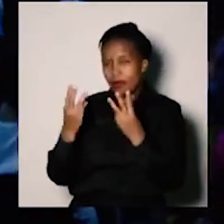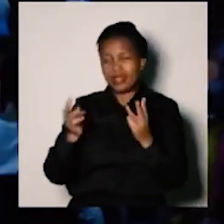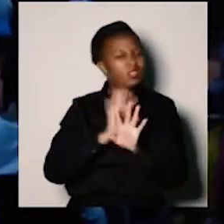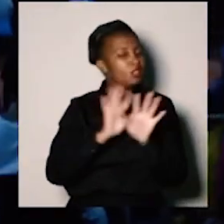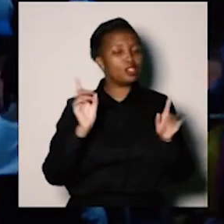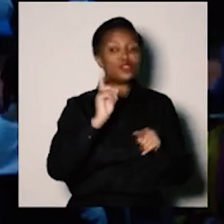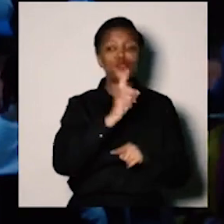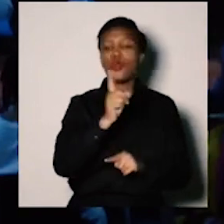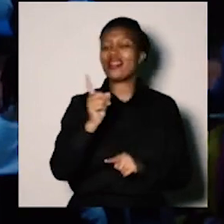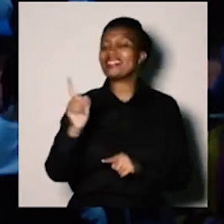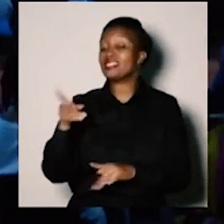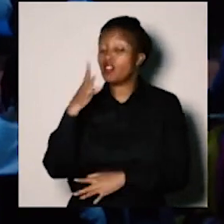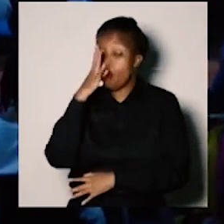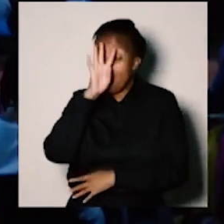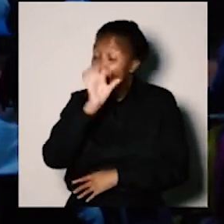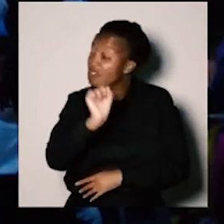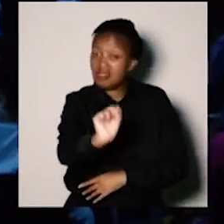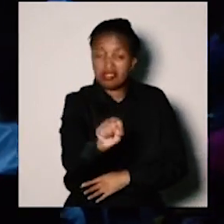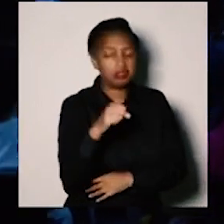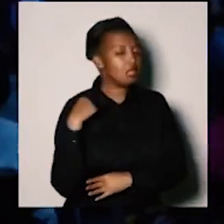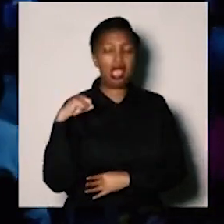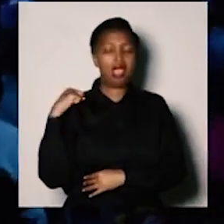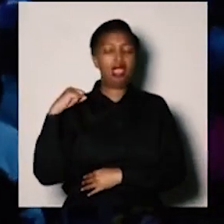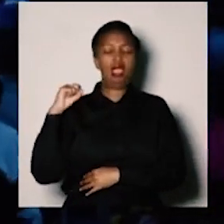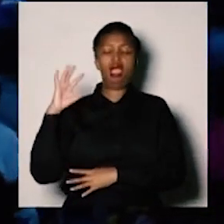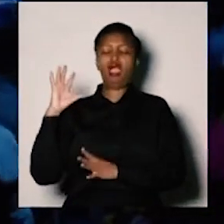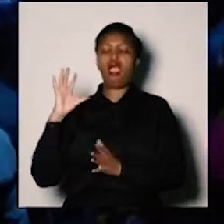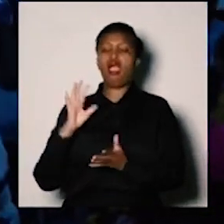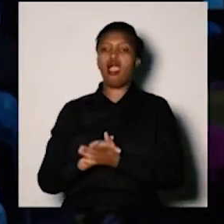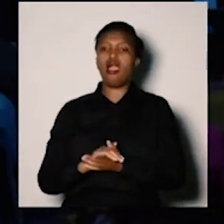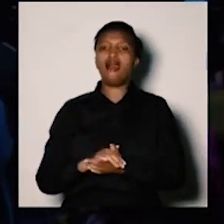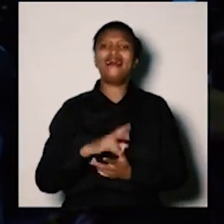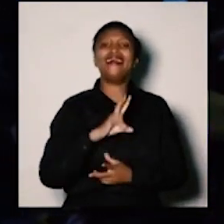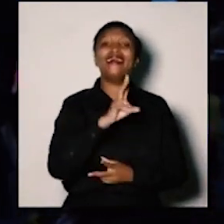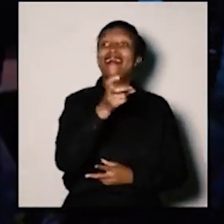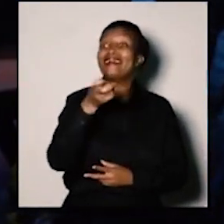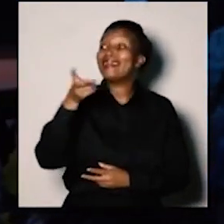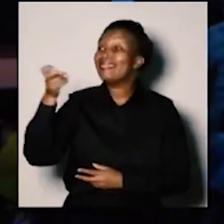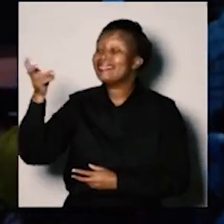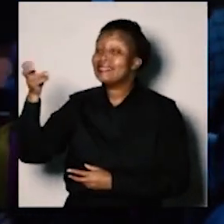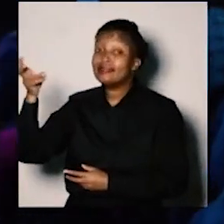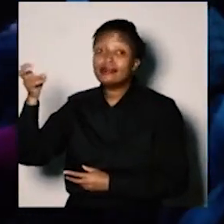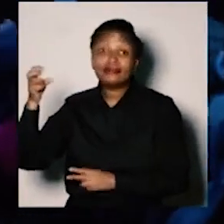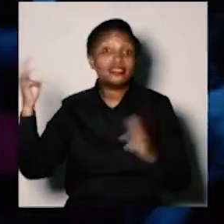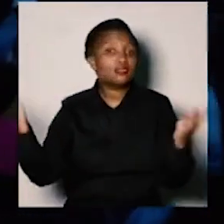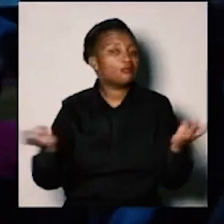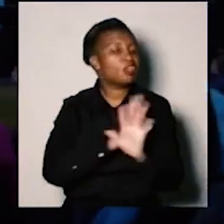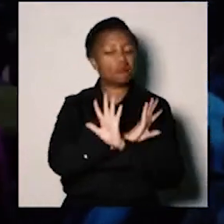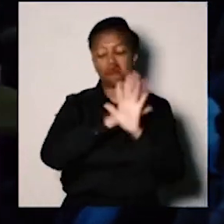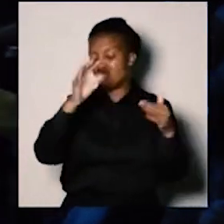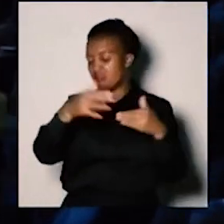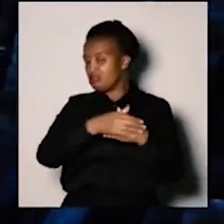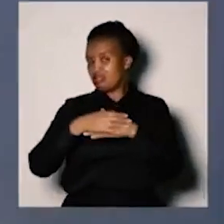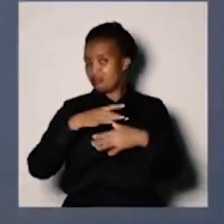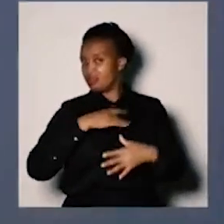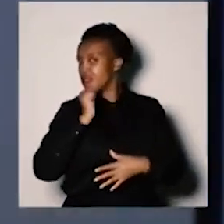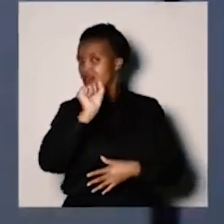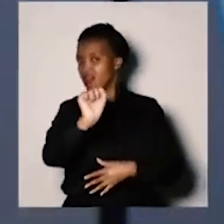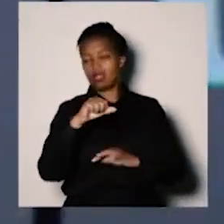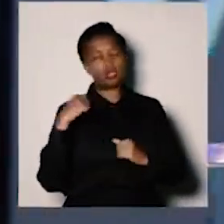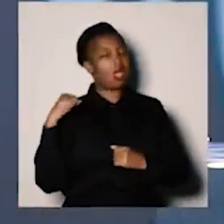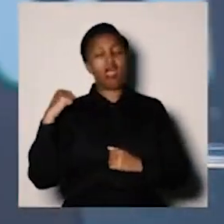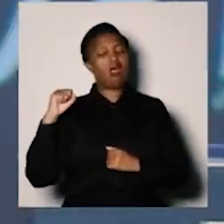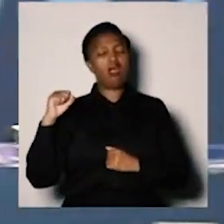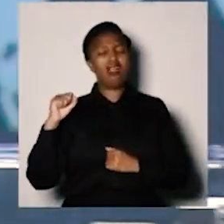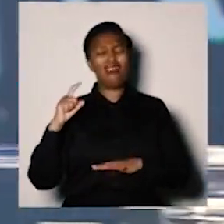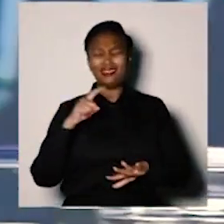discipline. This is not what they do. Go around and see people walking around. They couldn't care about their soul. They have